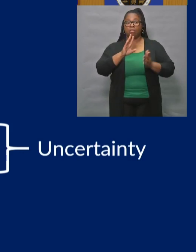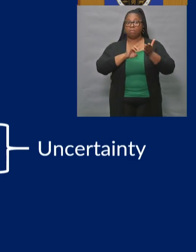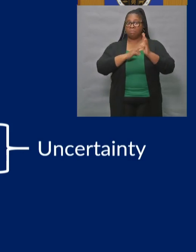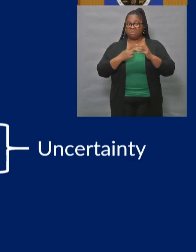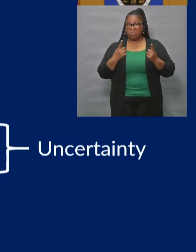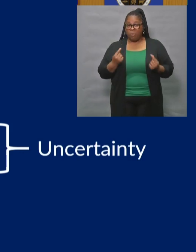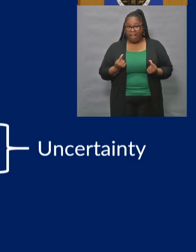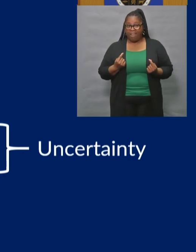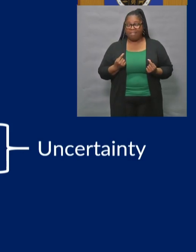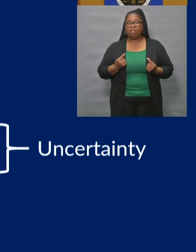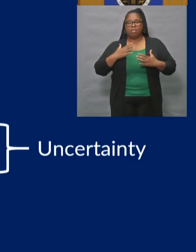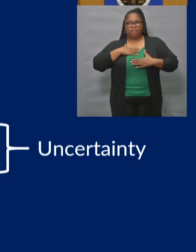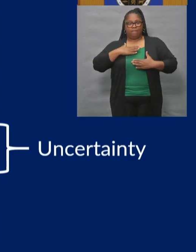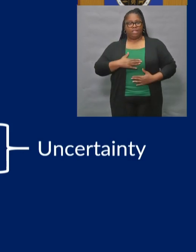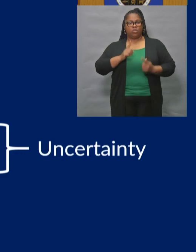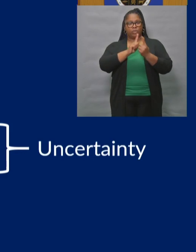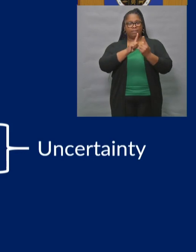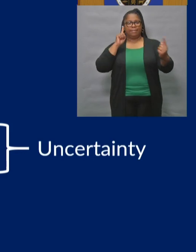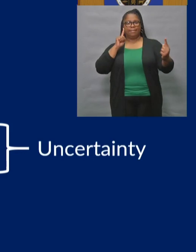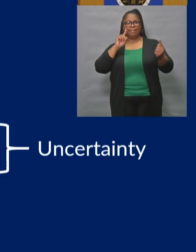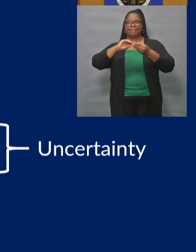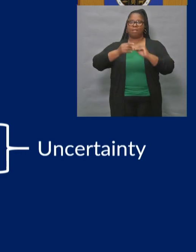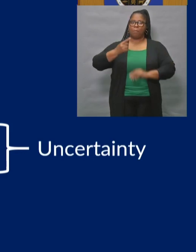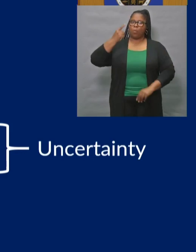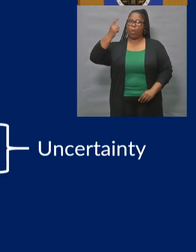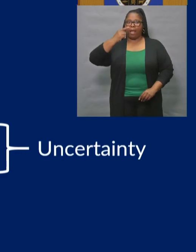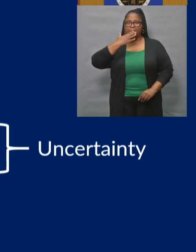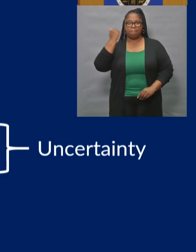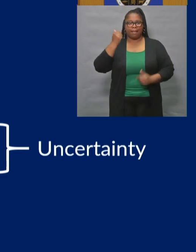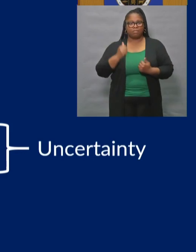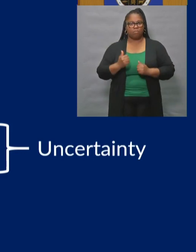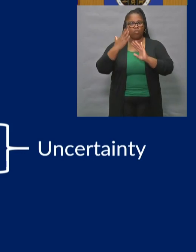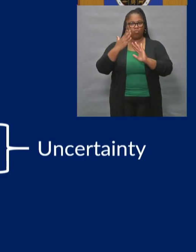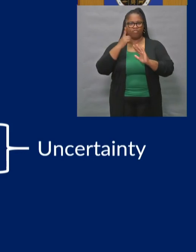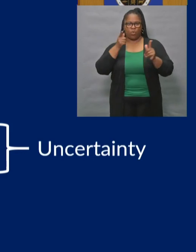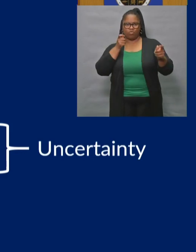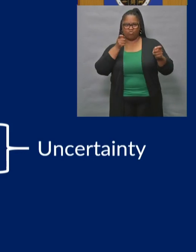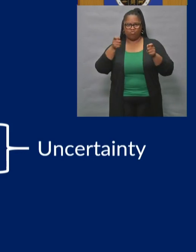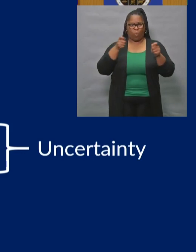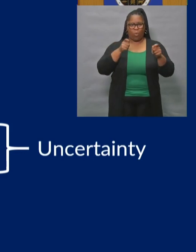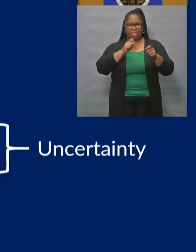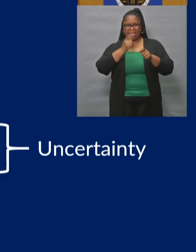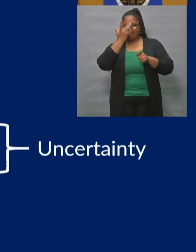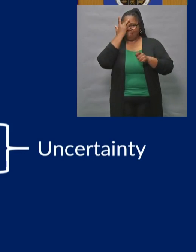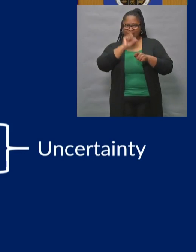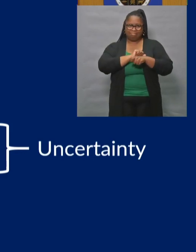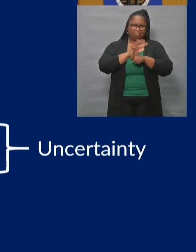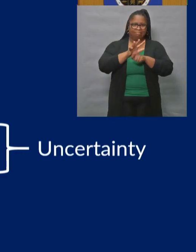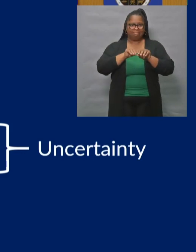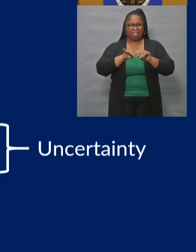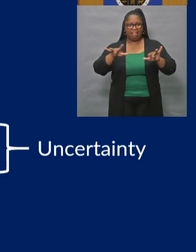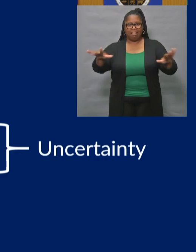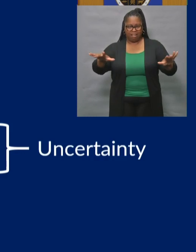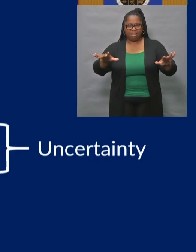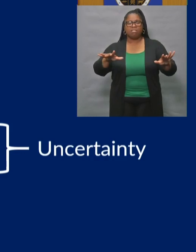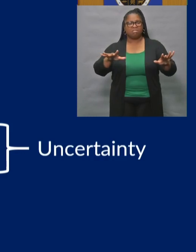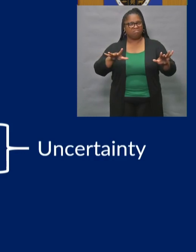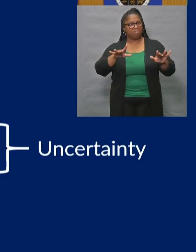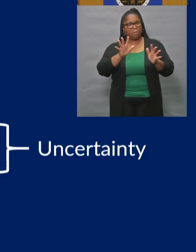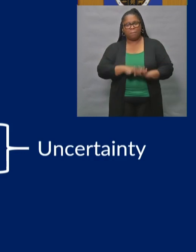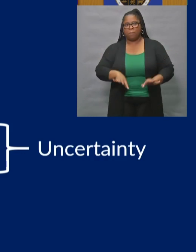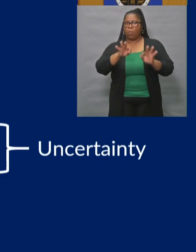physical distancing continues to be the key tool that we have in holding the epidemic in check across the county, and is what we need to do to make sure